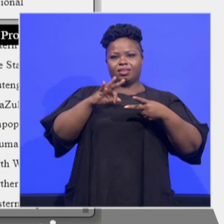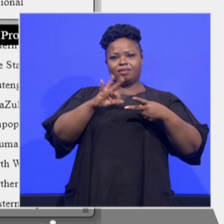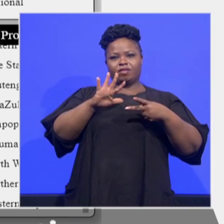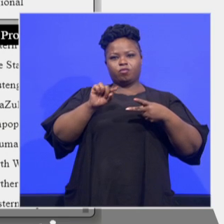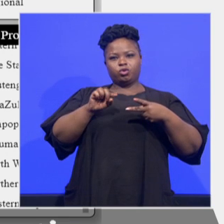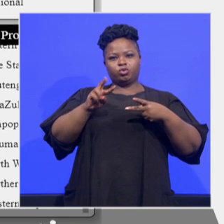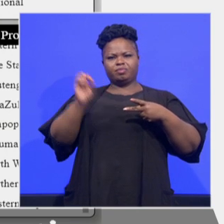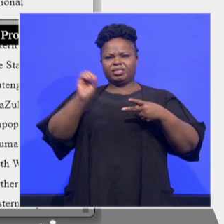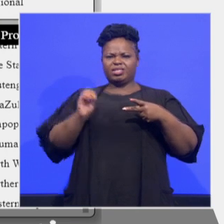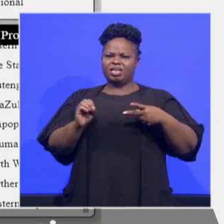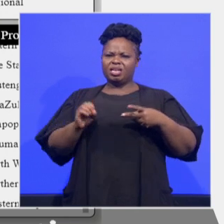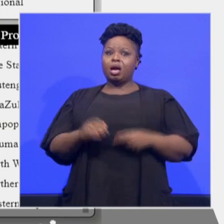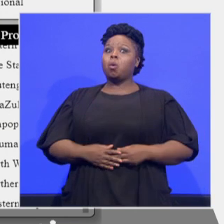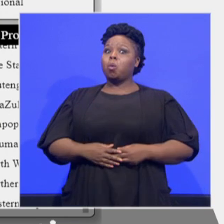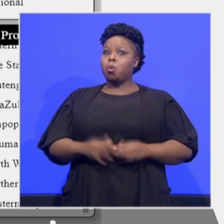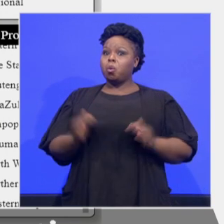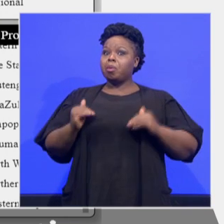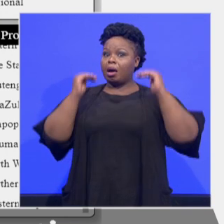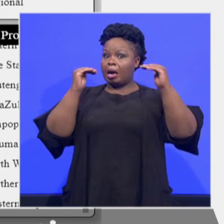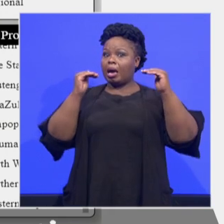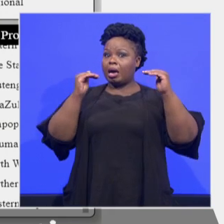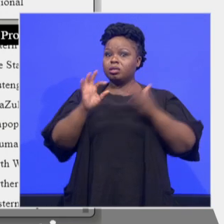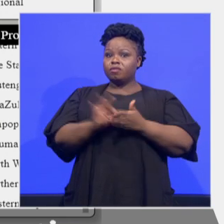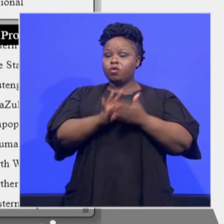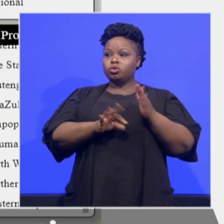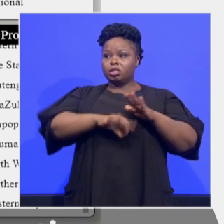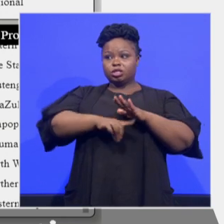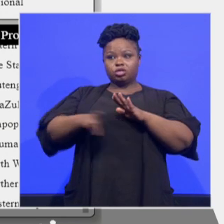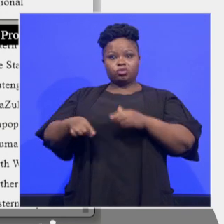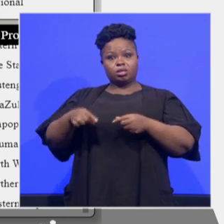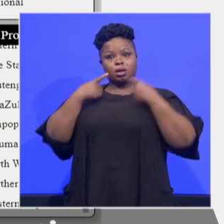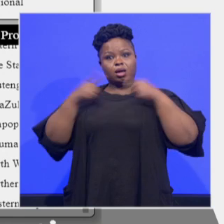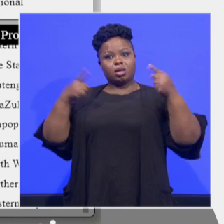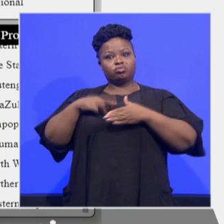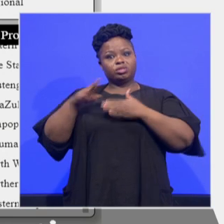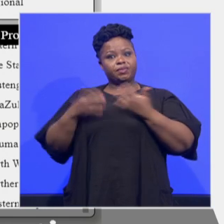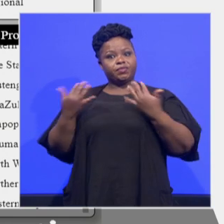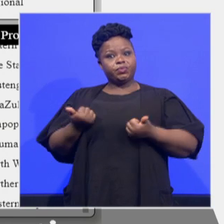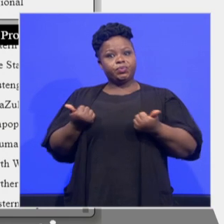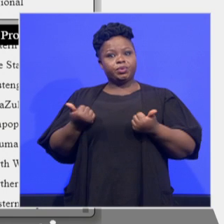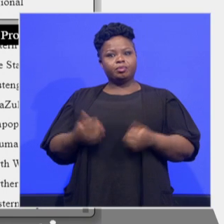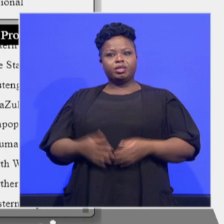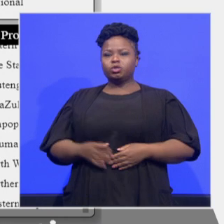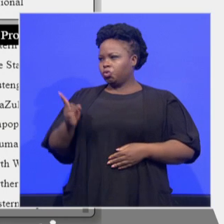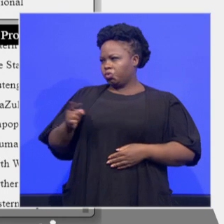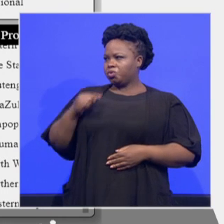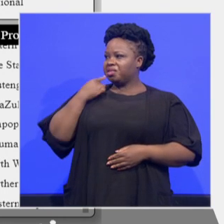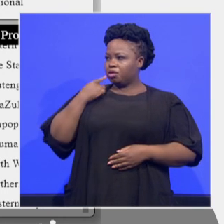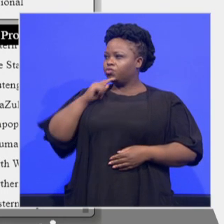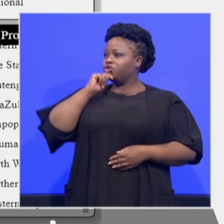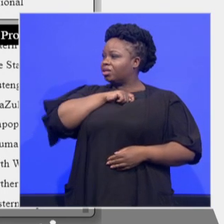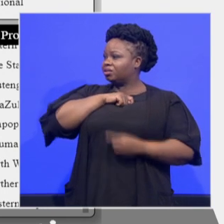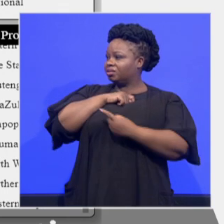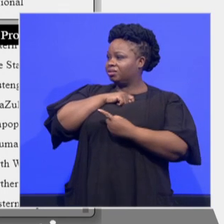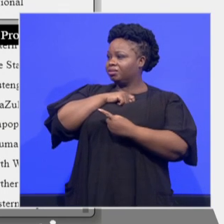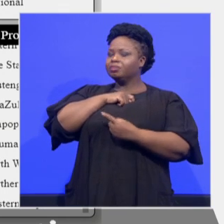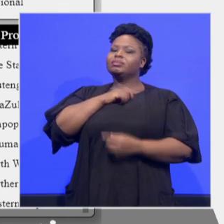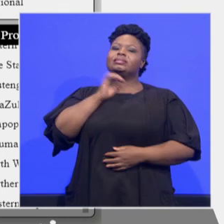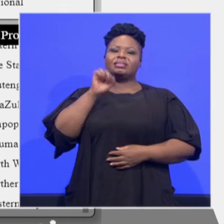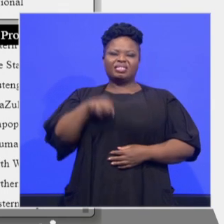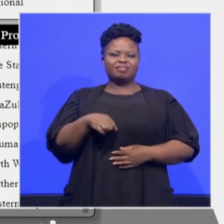35.2% of that's a really high number of voting districts declared. What's the level of confidence there about these projections? Yes, I think here